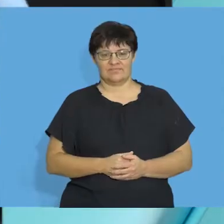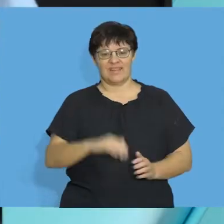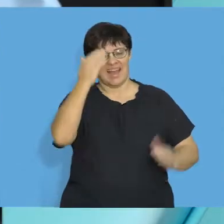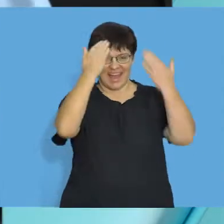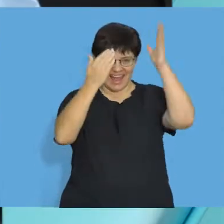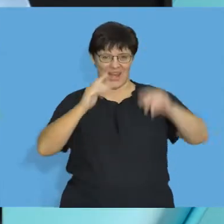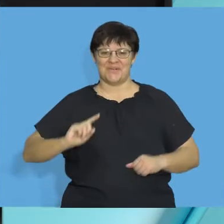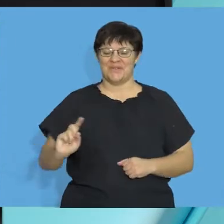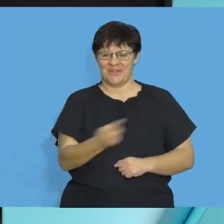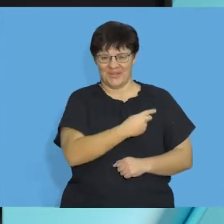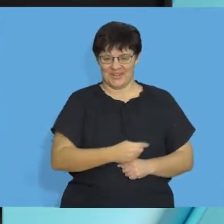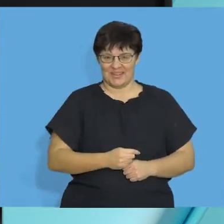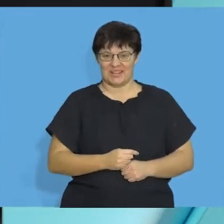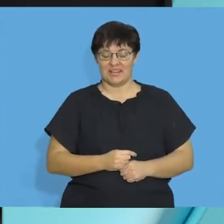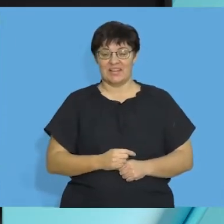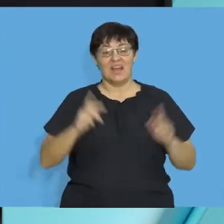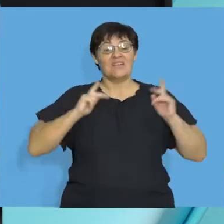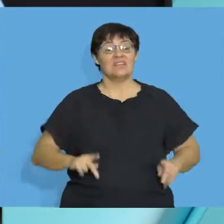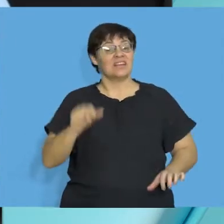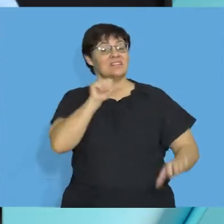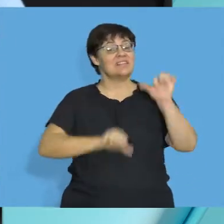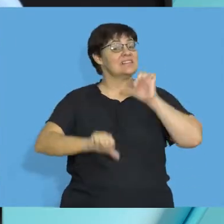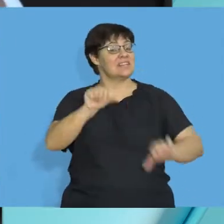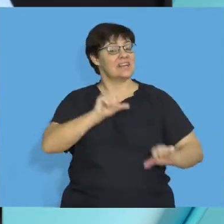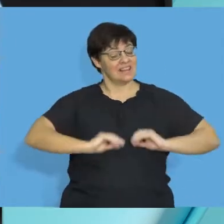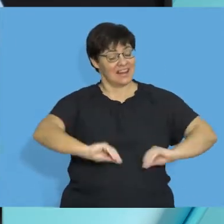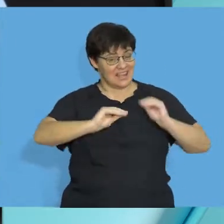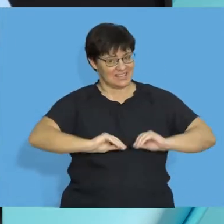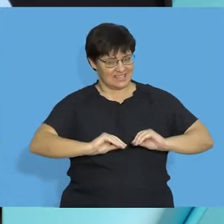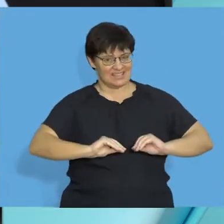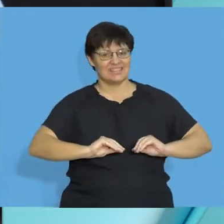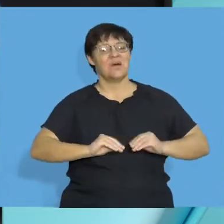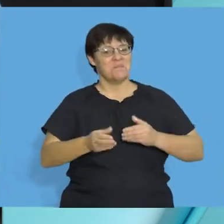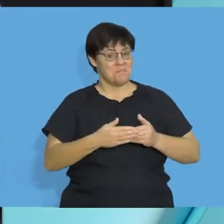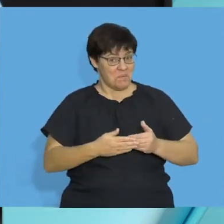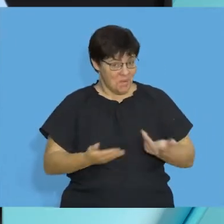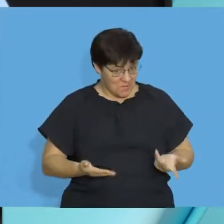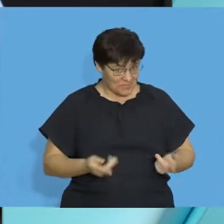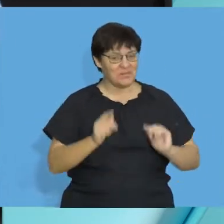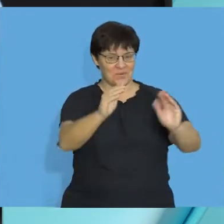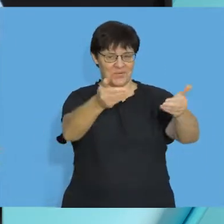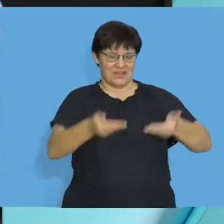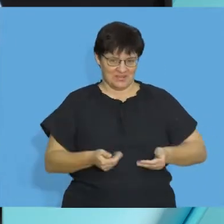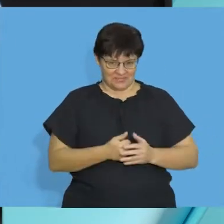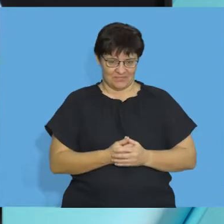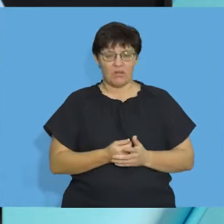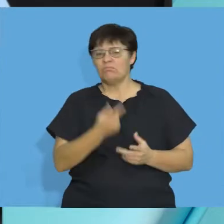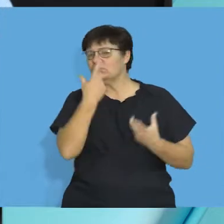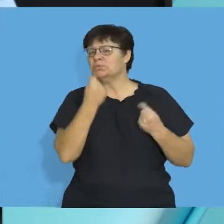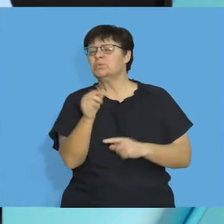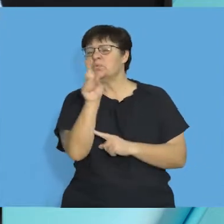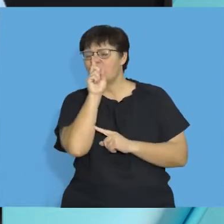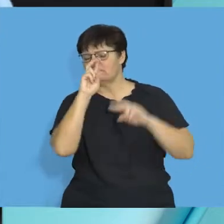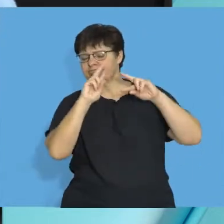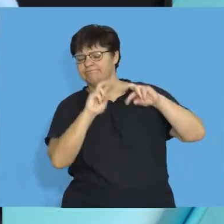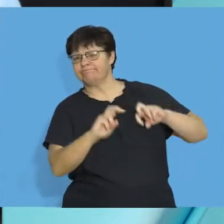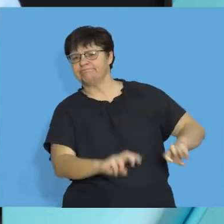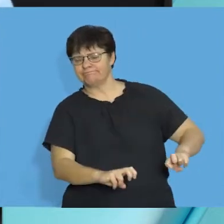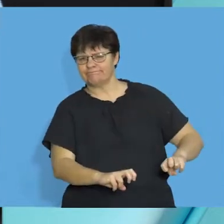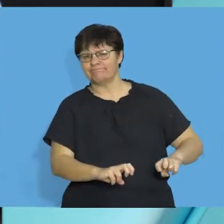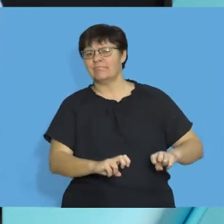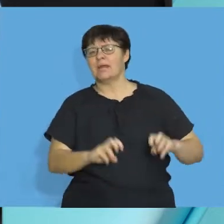Hello everyone, welcome to another physical sciences lesson. Our topic, we're investigating electromagnetism. Today we're going